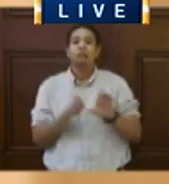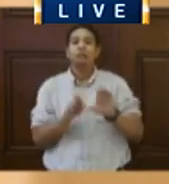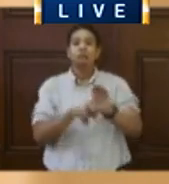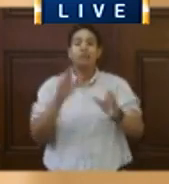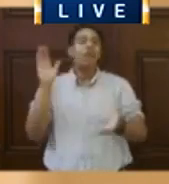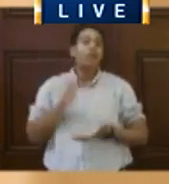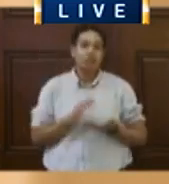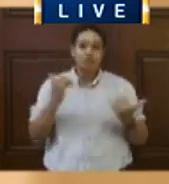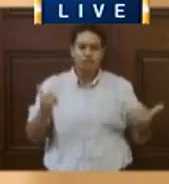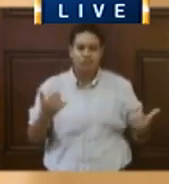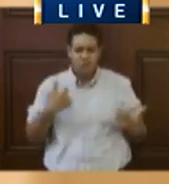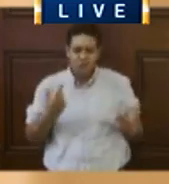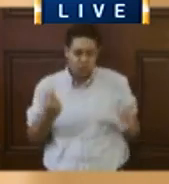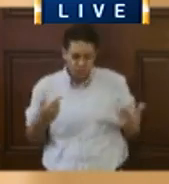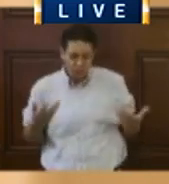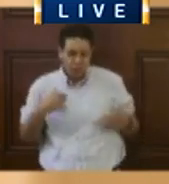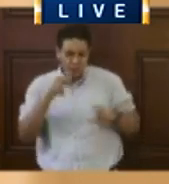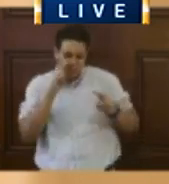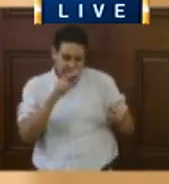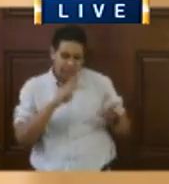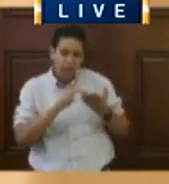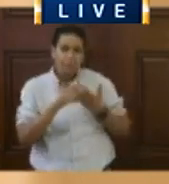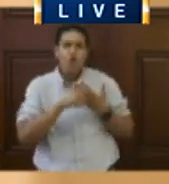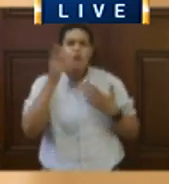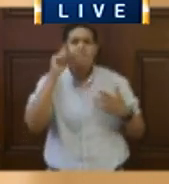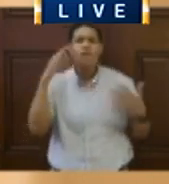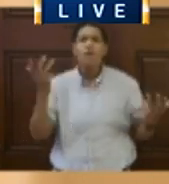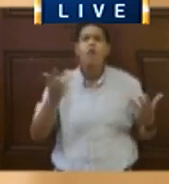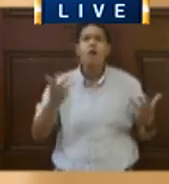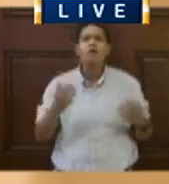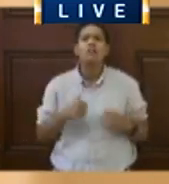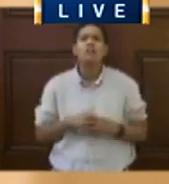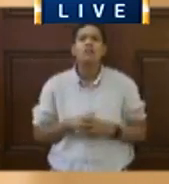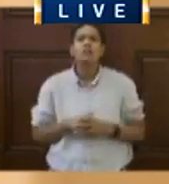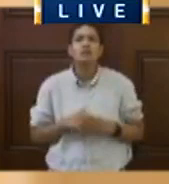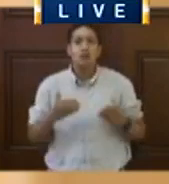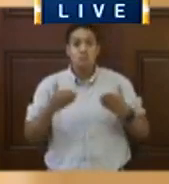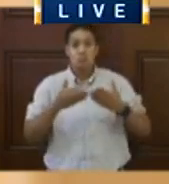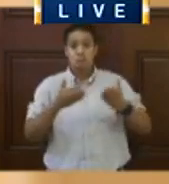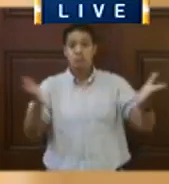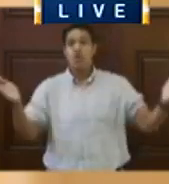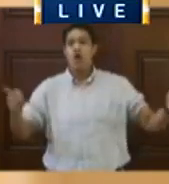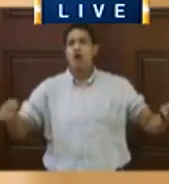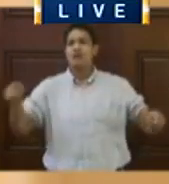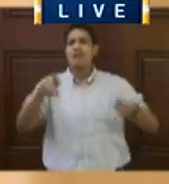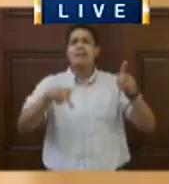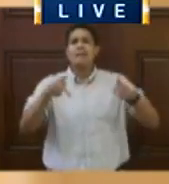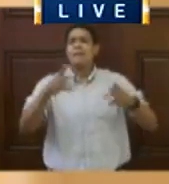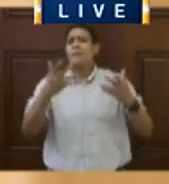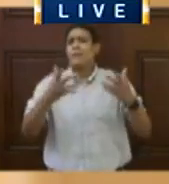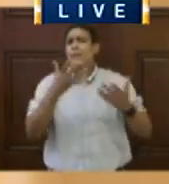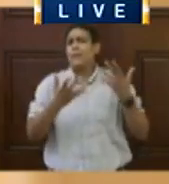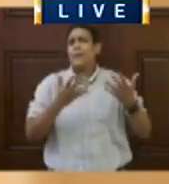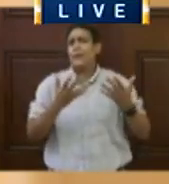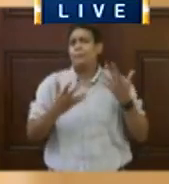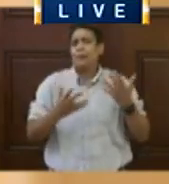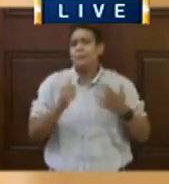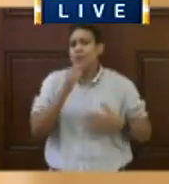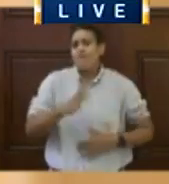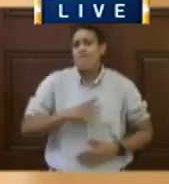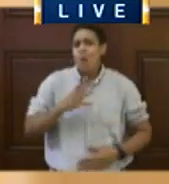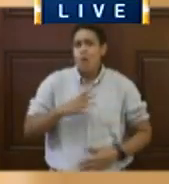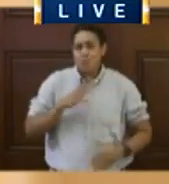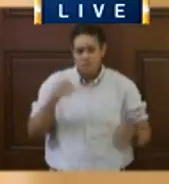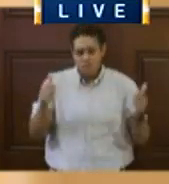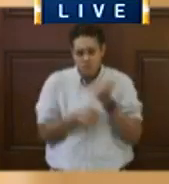a program for this broad group of persons who may not be formally